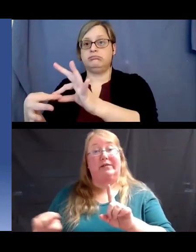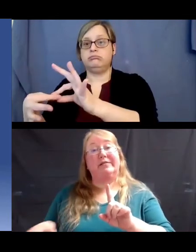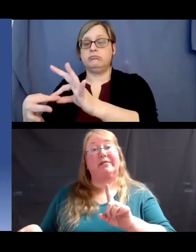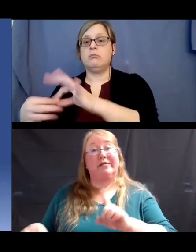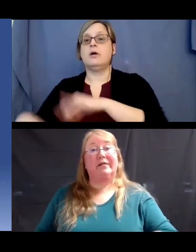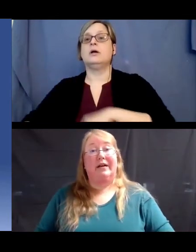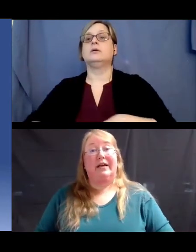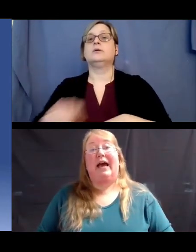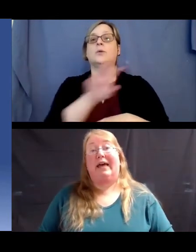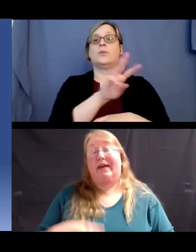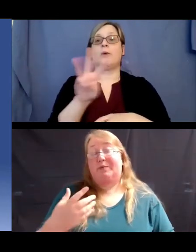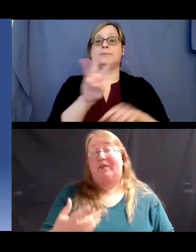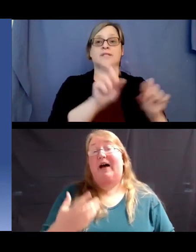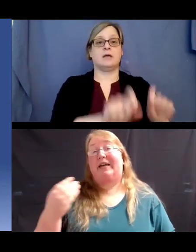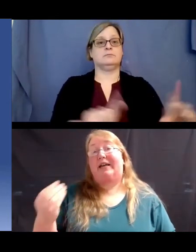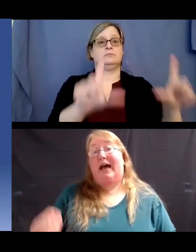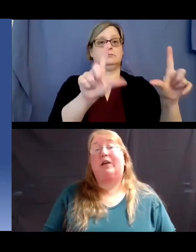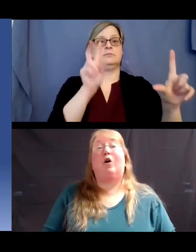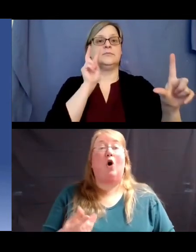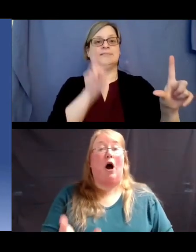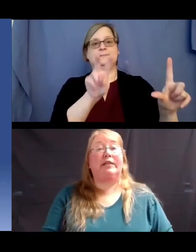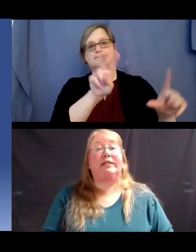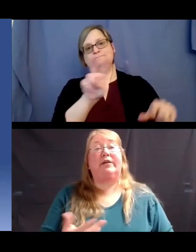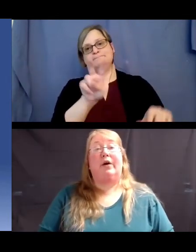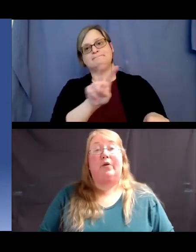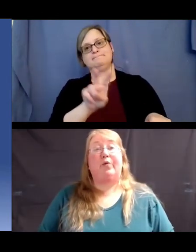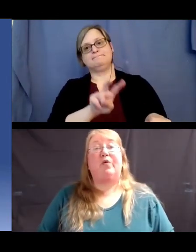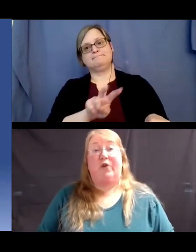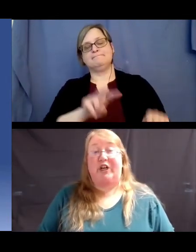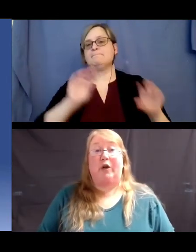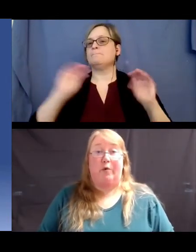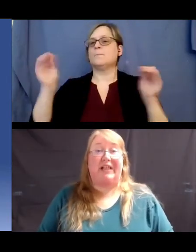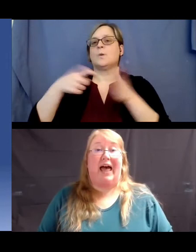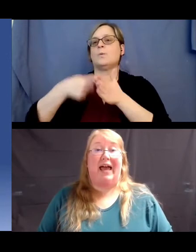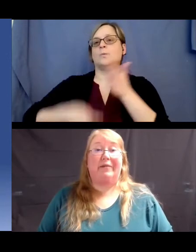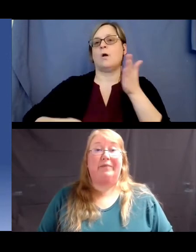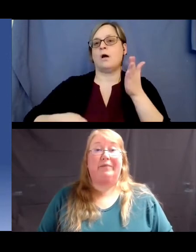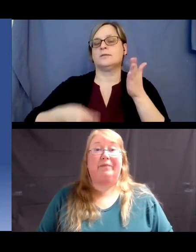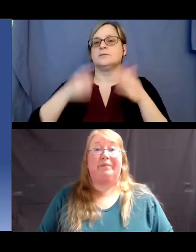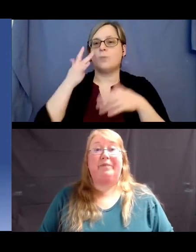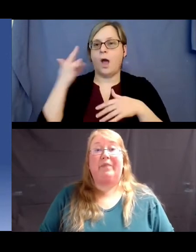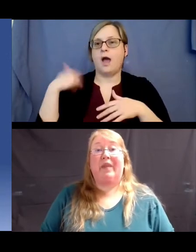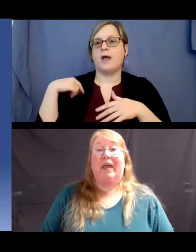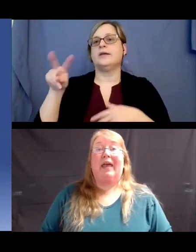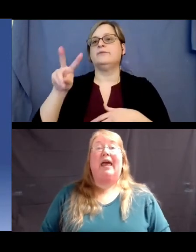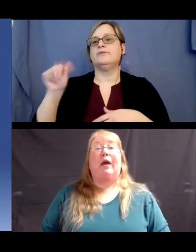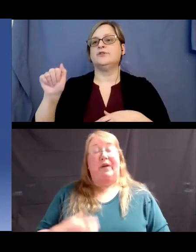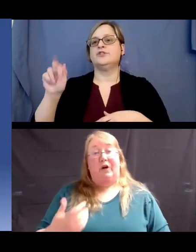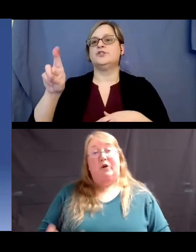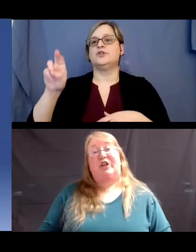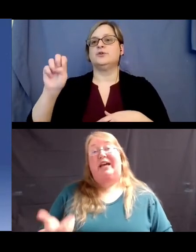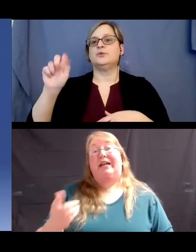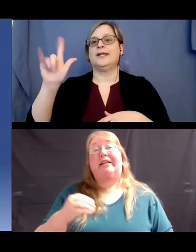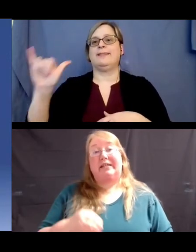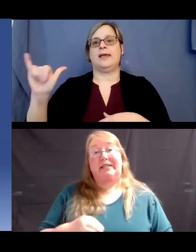captions. And that's provided at no cost through Virginia Relay. And we understand that some